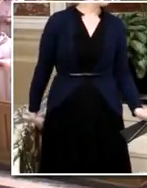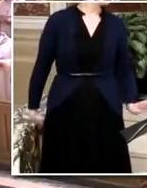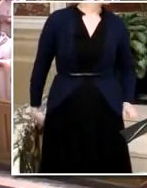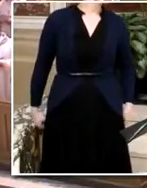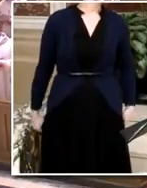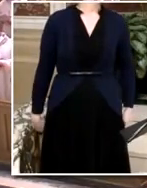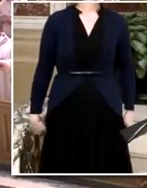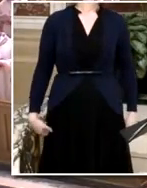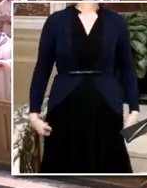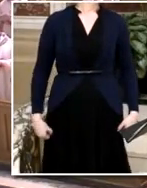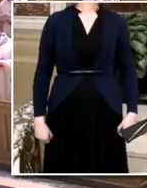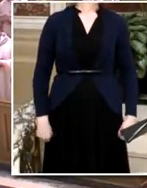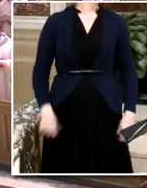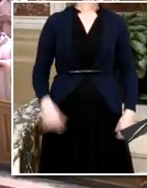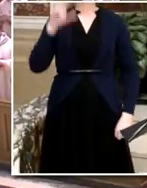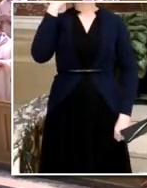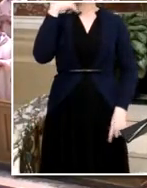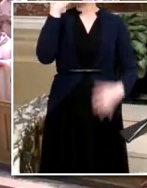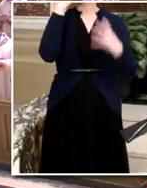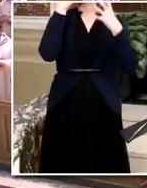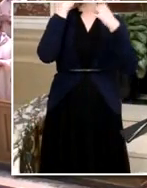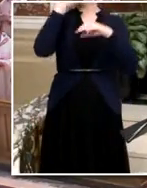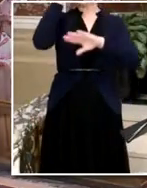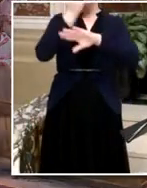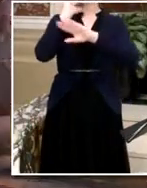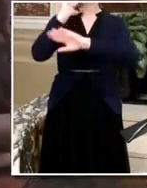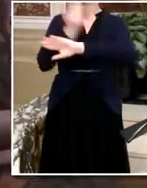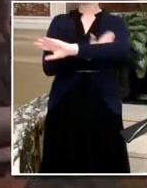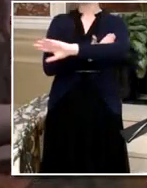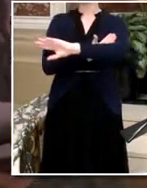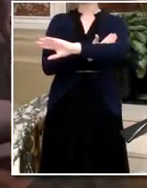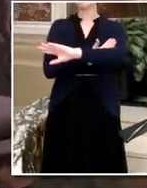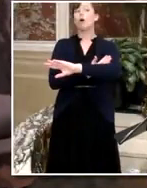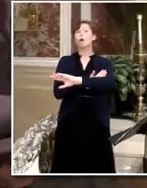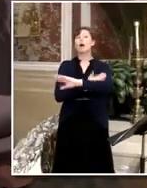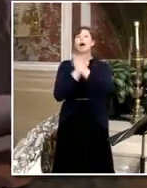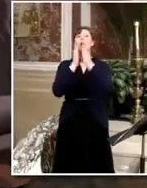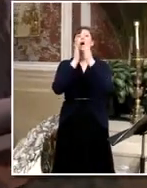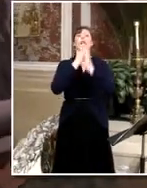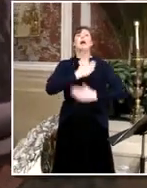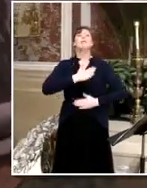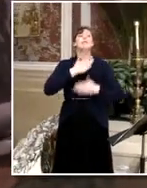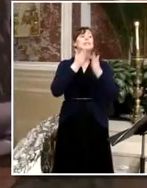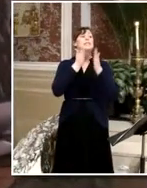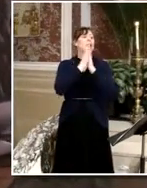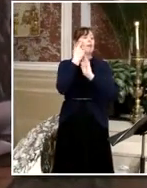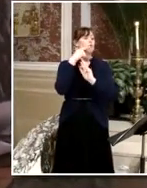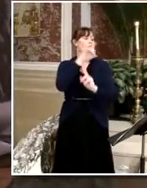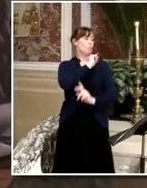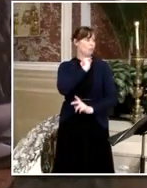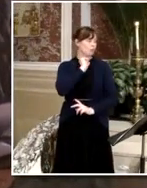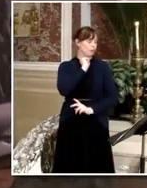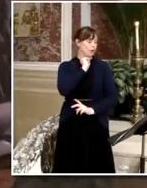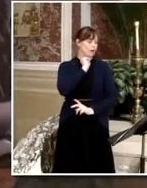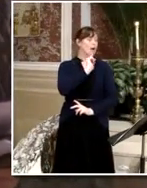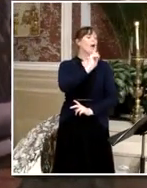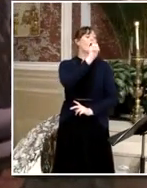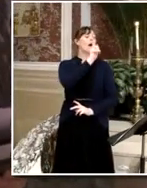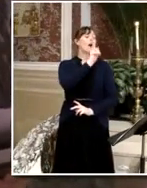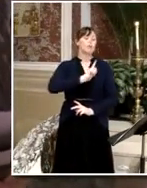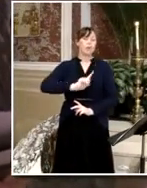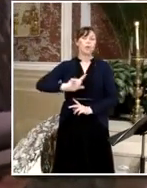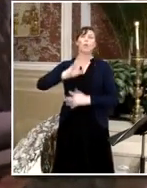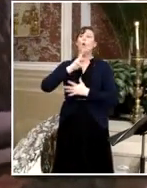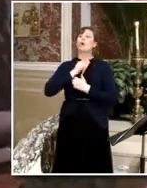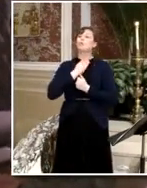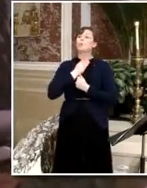As for you, dearest sons and daughters, please pray for your priests, that the Lord may pour out